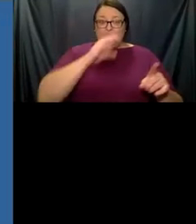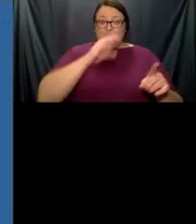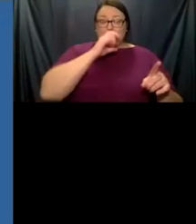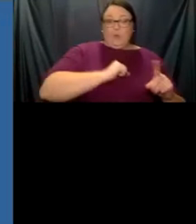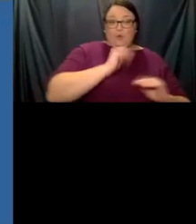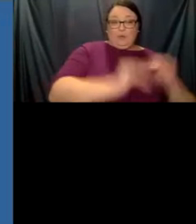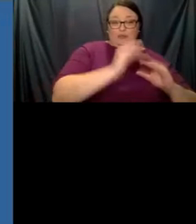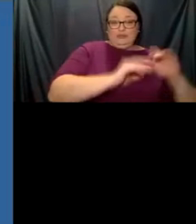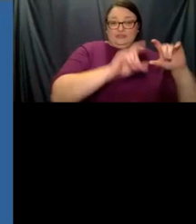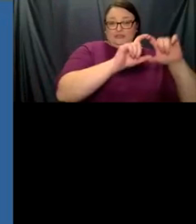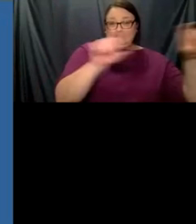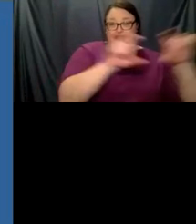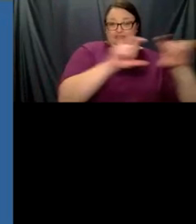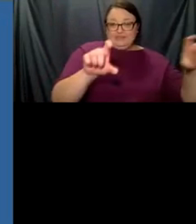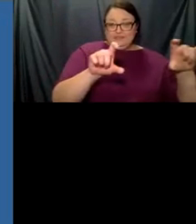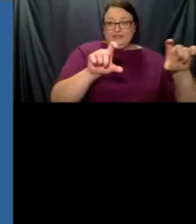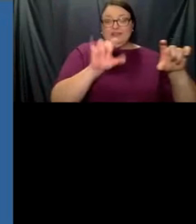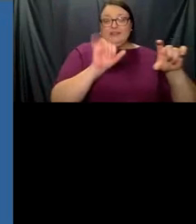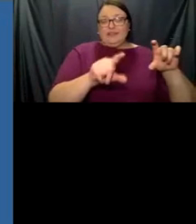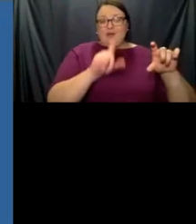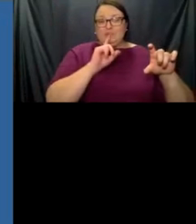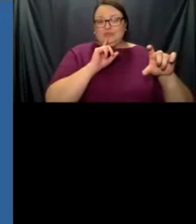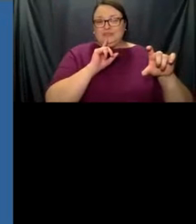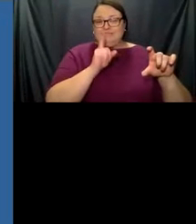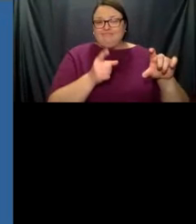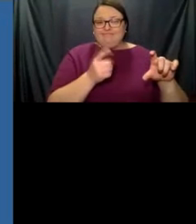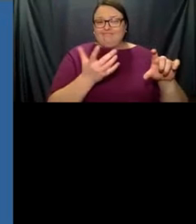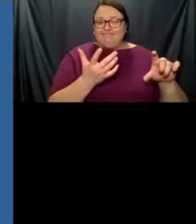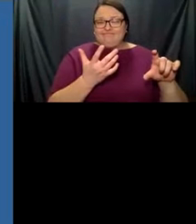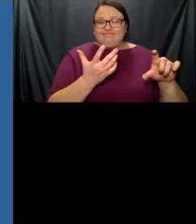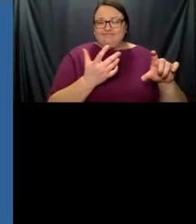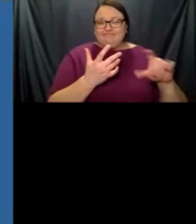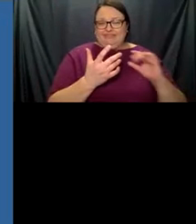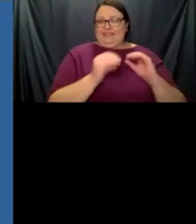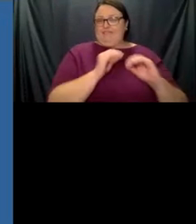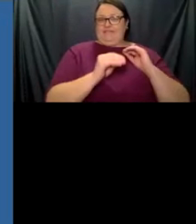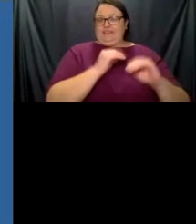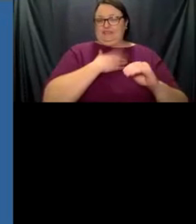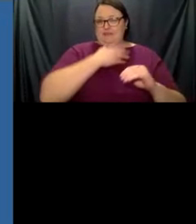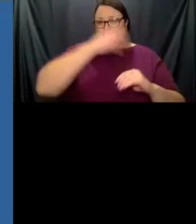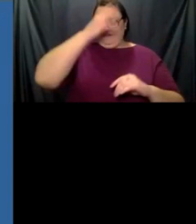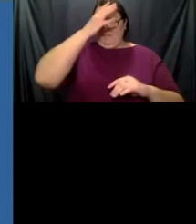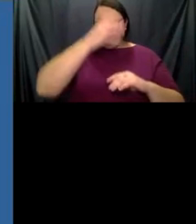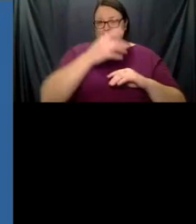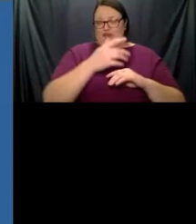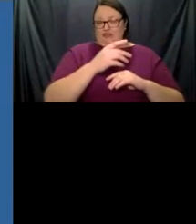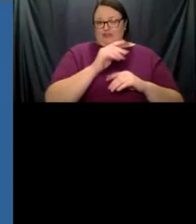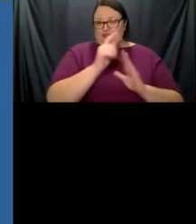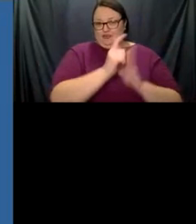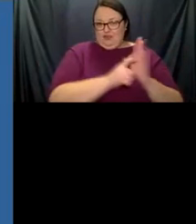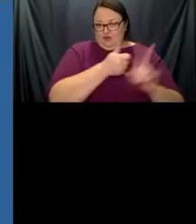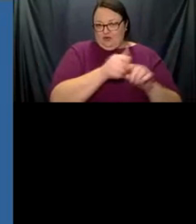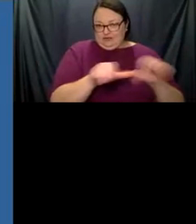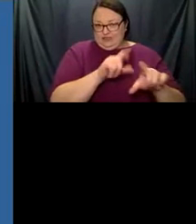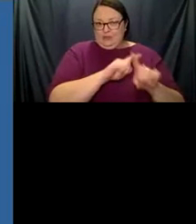el nuevo edificio, a fix that my father-in-law had done, but was not a